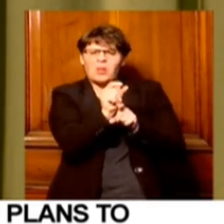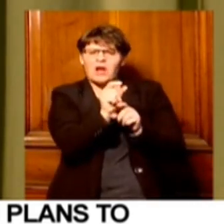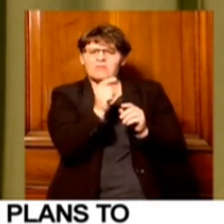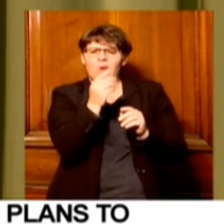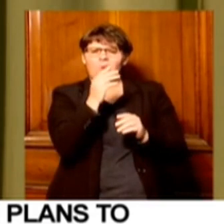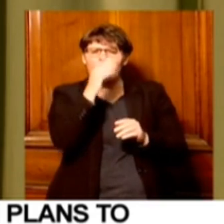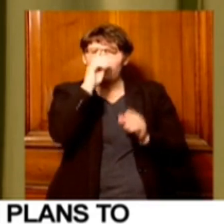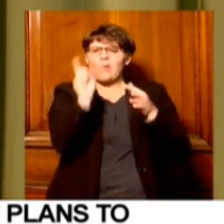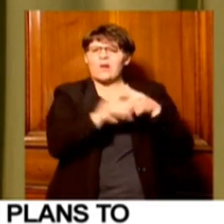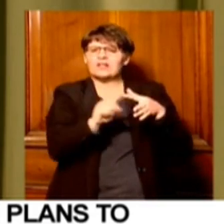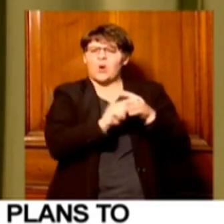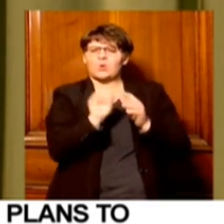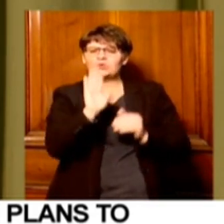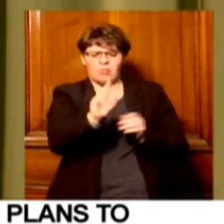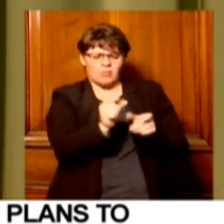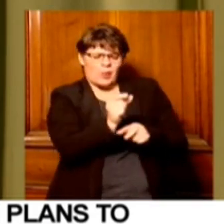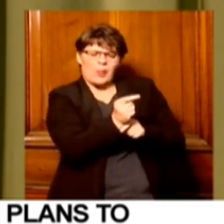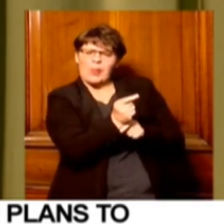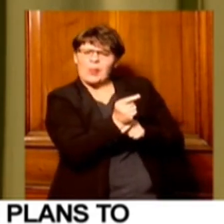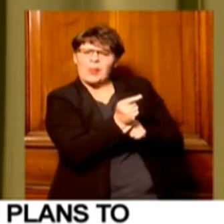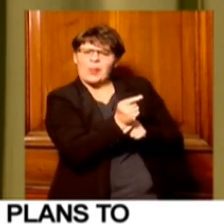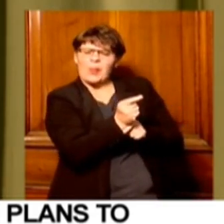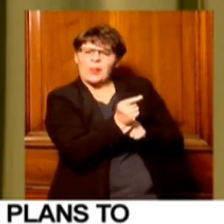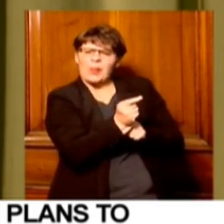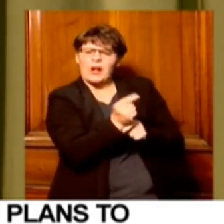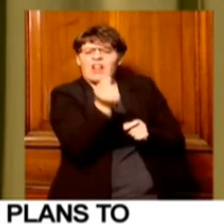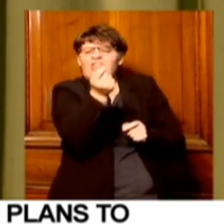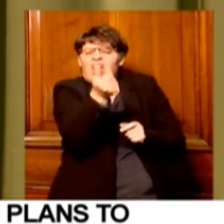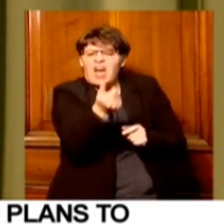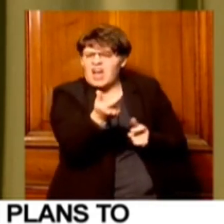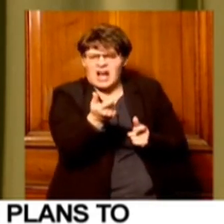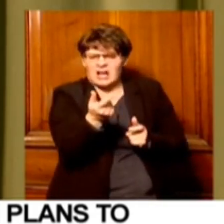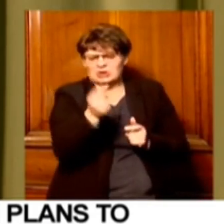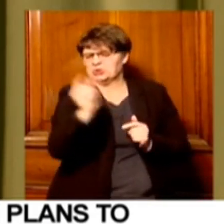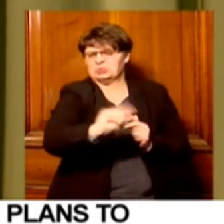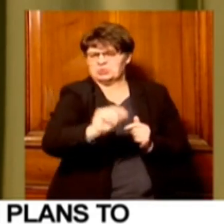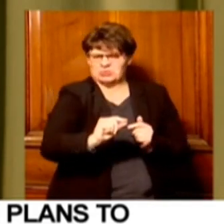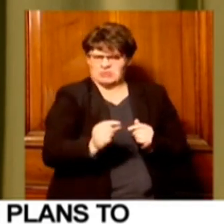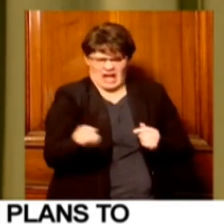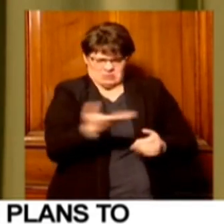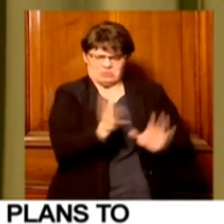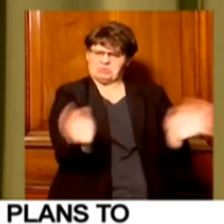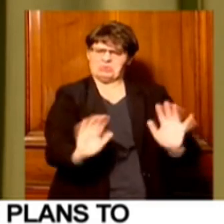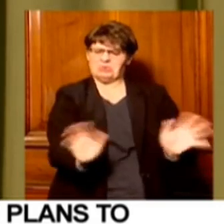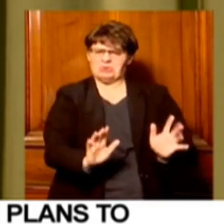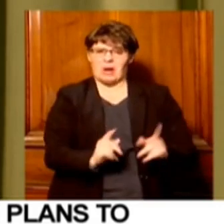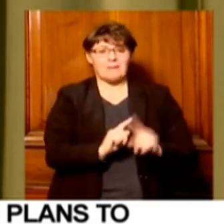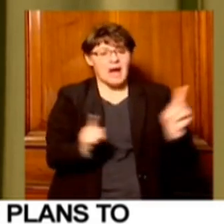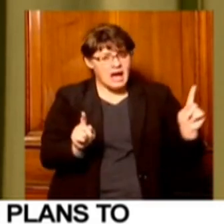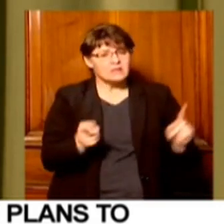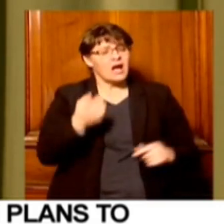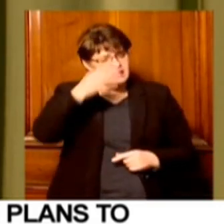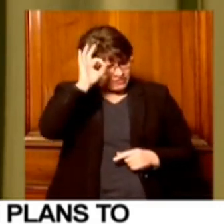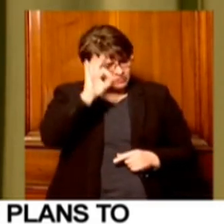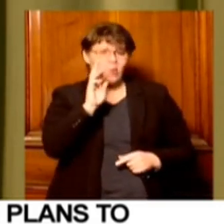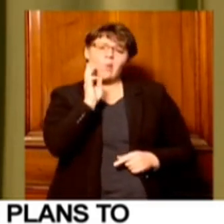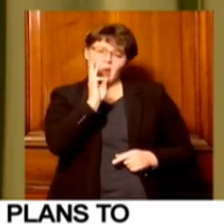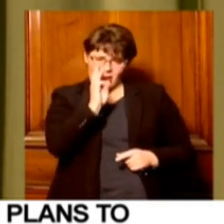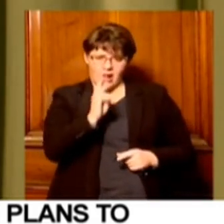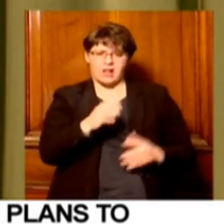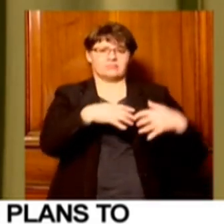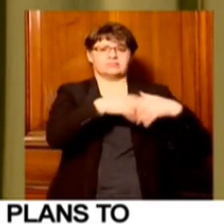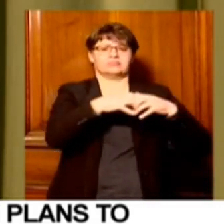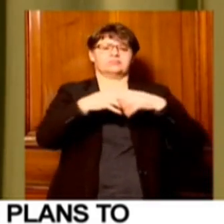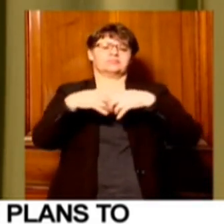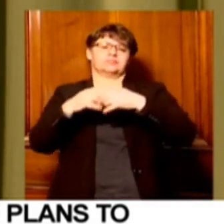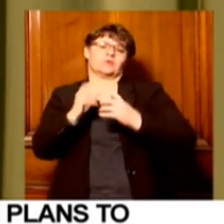stop. Can pay for that. It's not a lot of money. I don't know how much it costs, but it's not a lot of money. But as government, we will put up this. That's